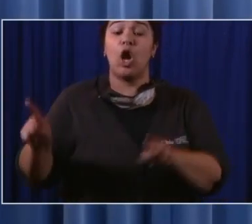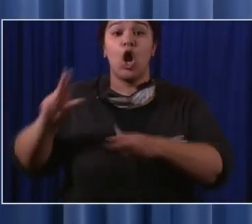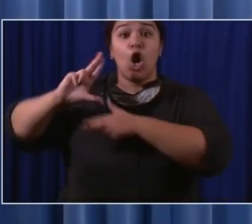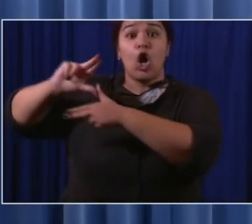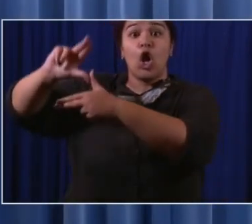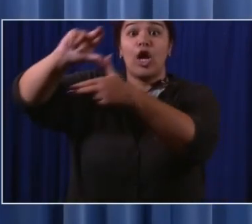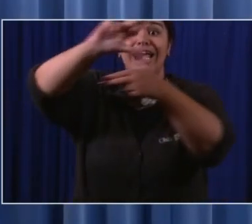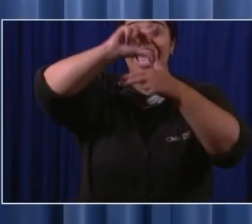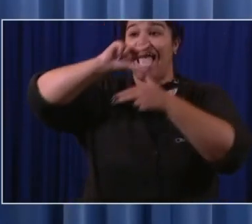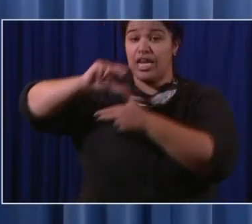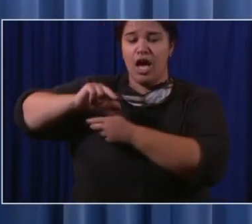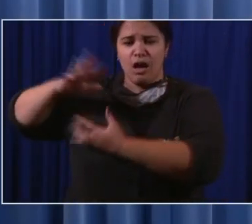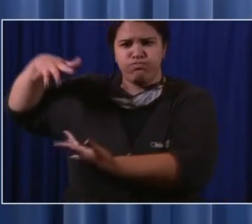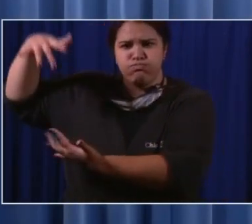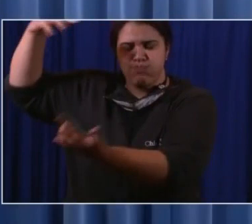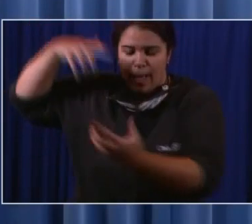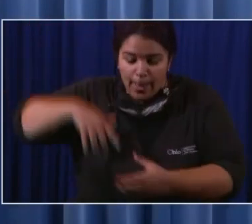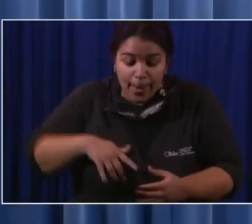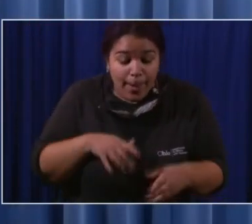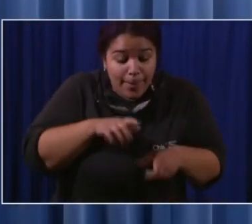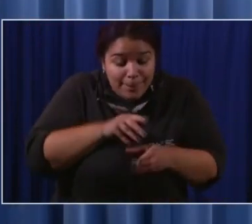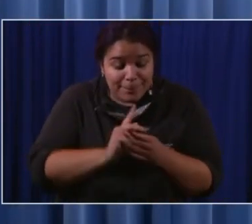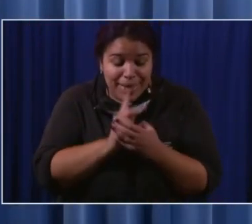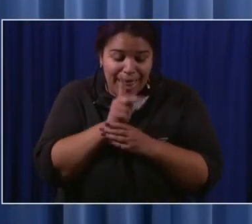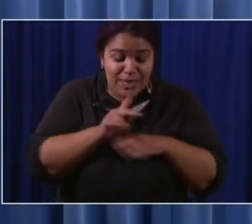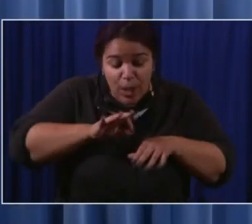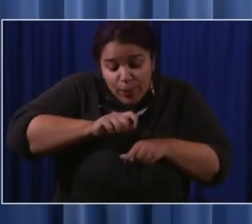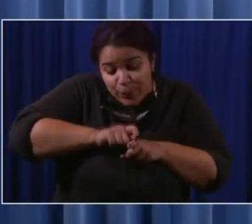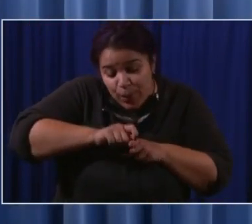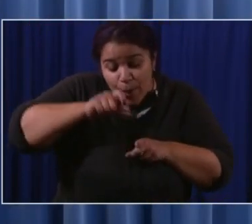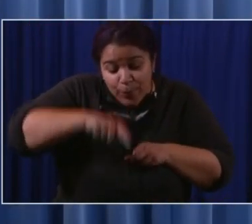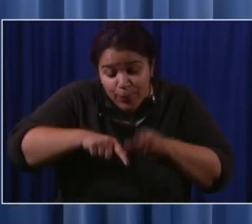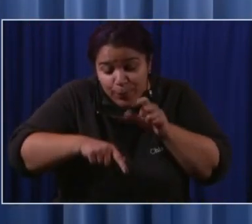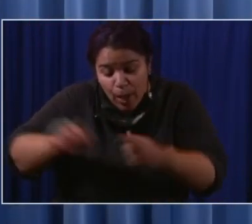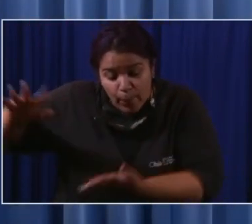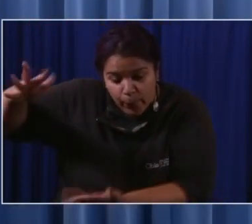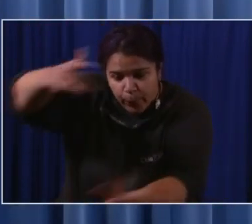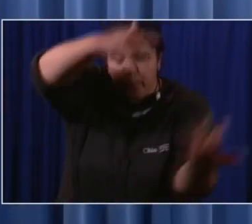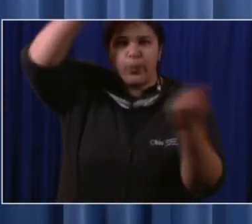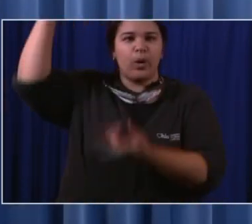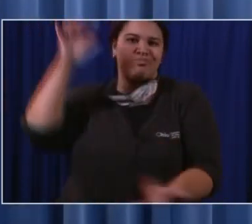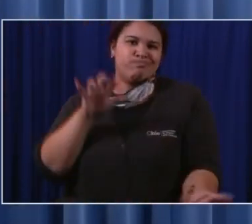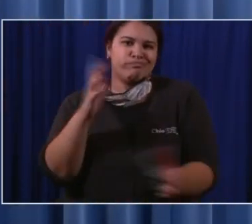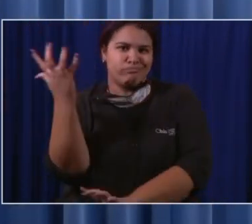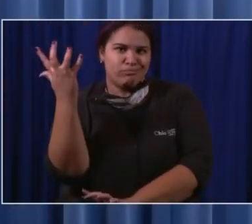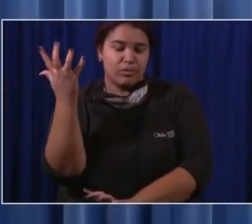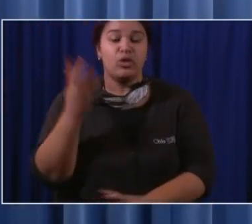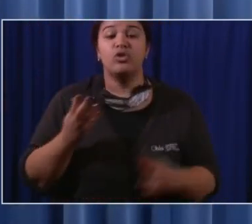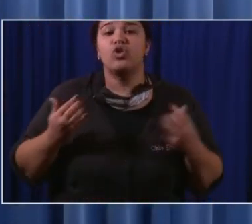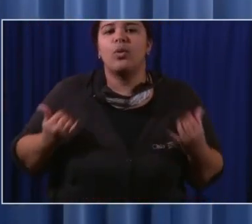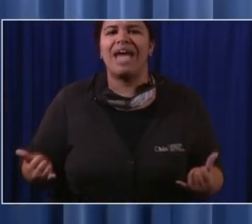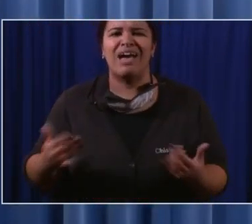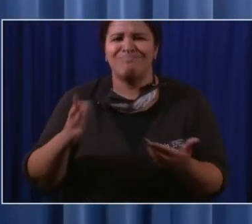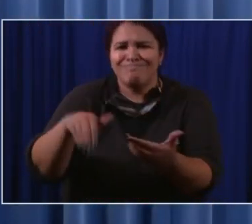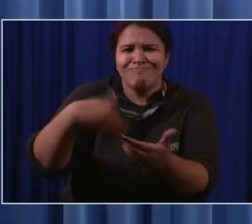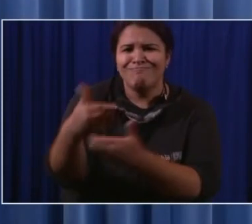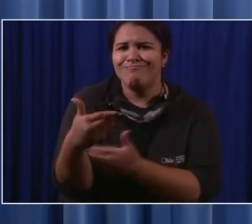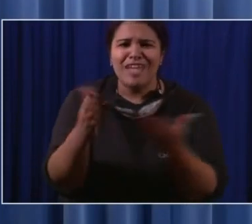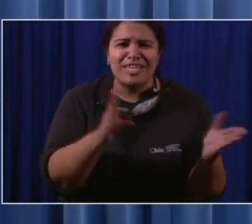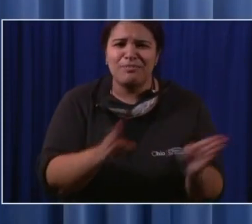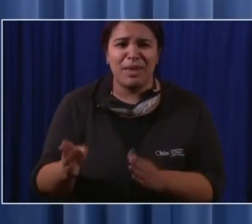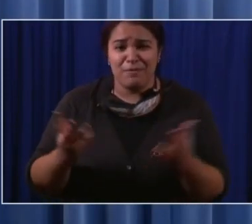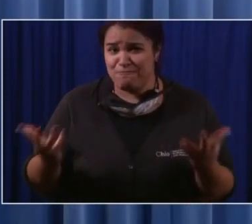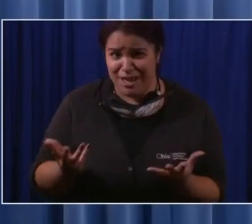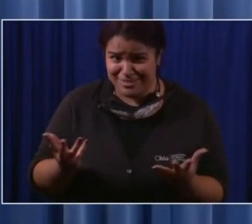analysis, do you have a game plan to pivot from the failed strategy of testing, tracing, partial shutdowns, and mandates? And when